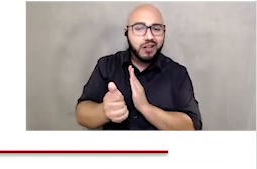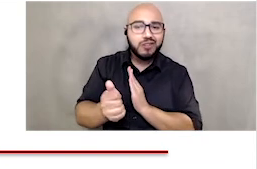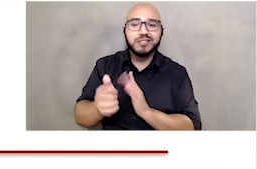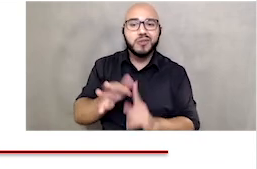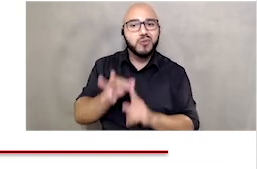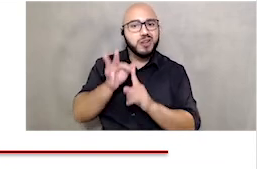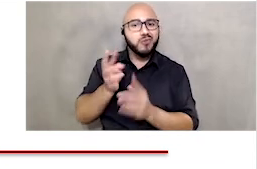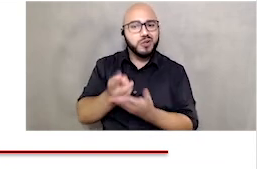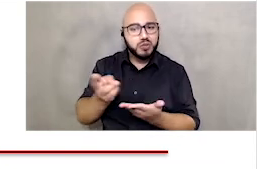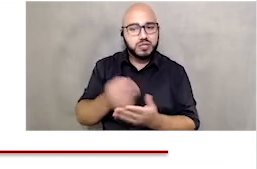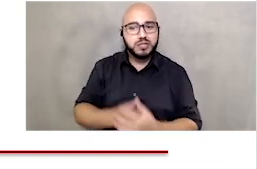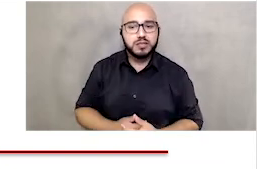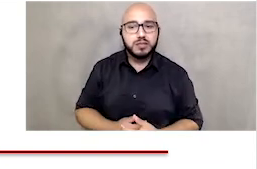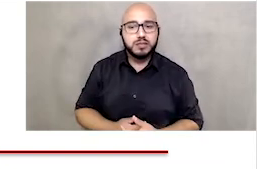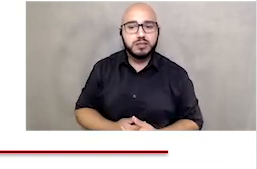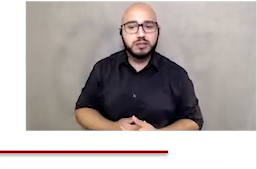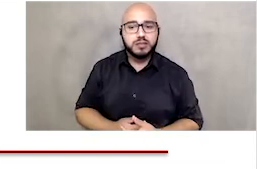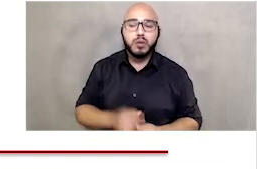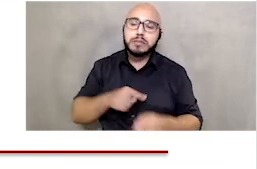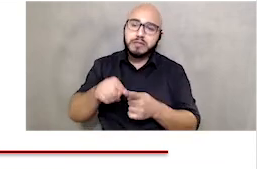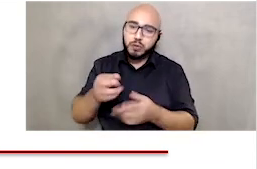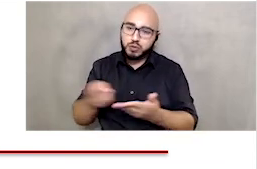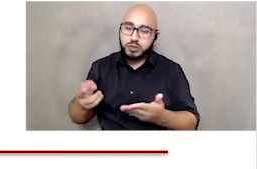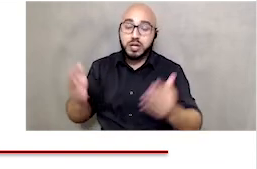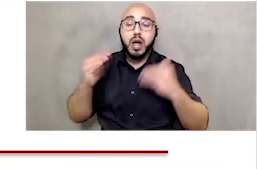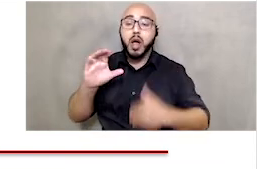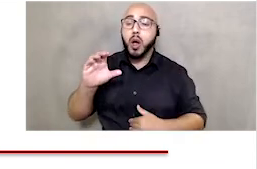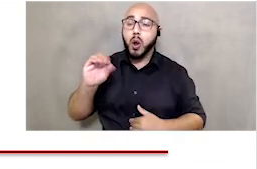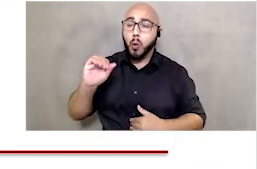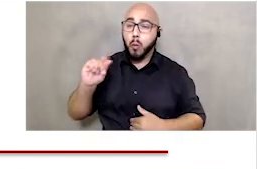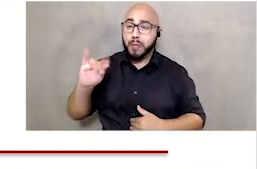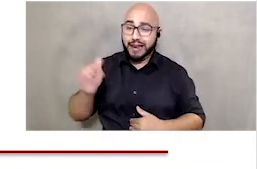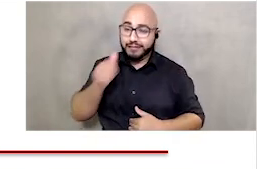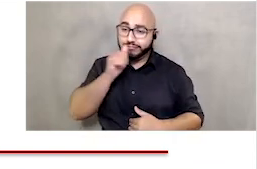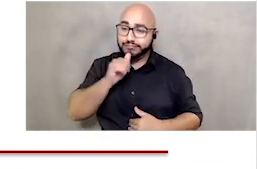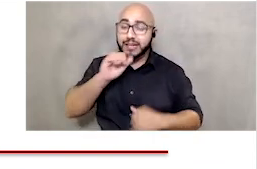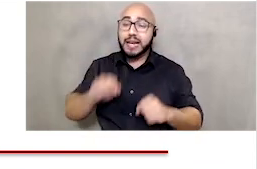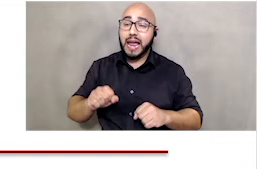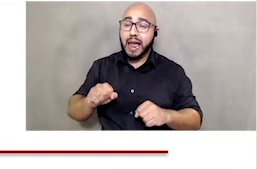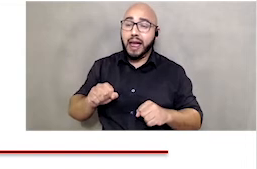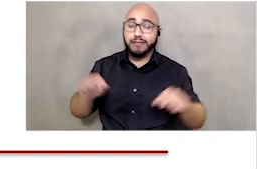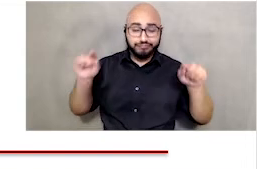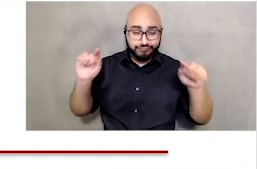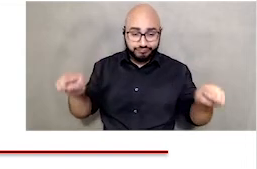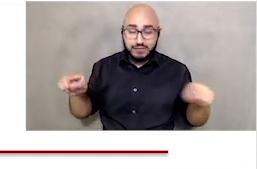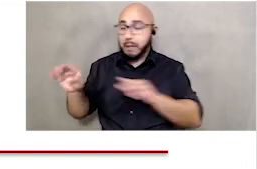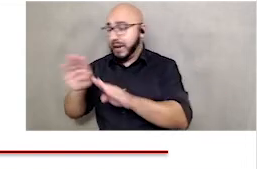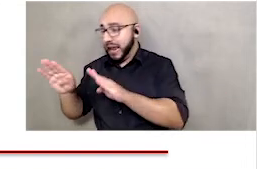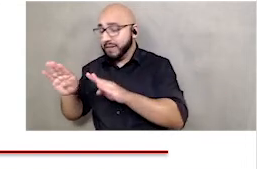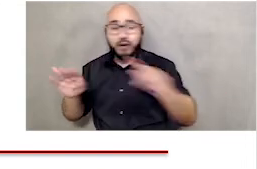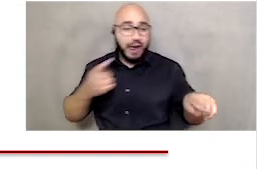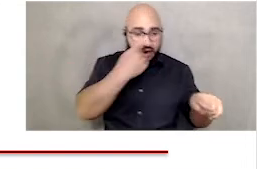And coping can be defined as both a behavioral and a cognitive work that an